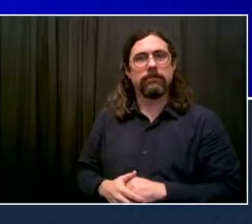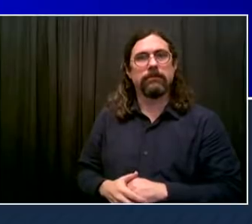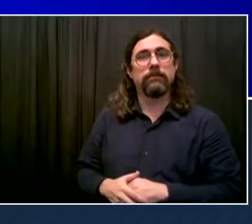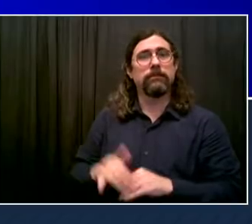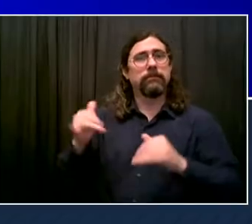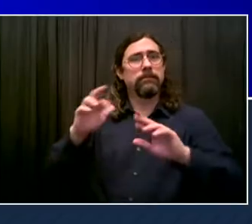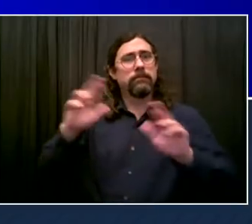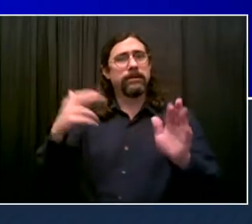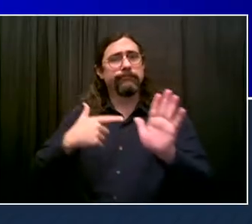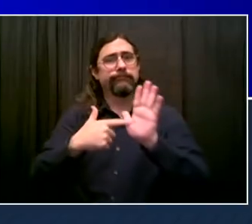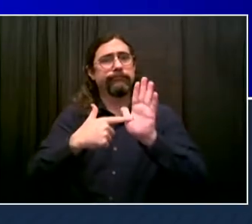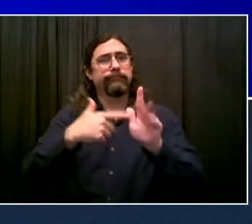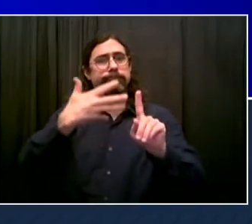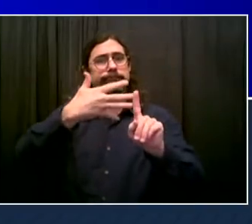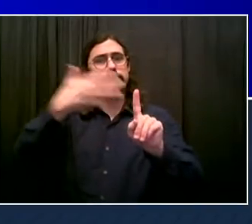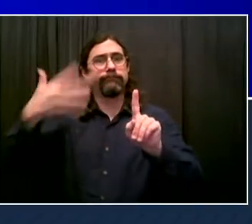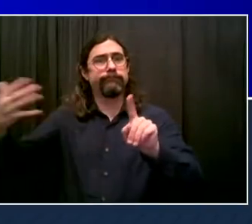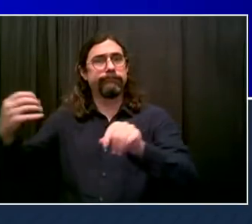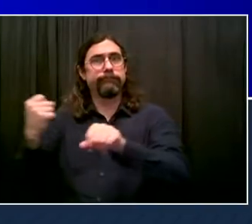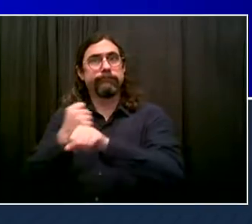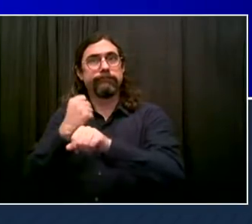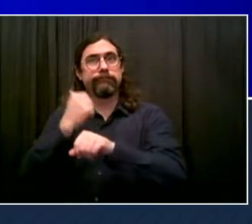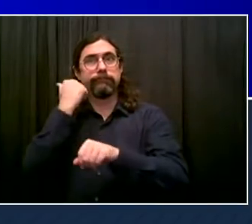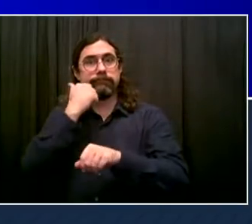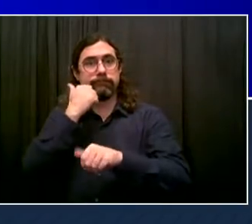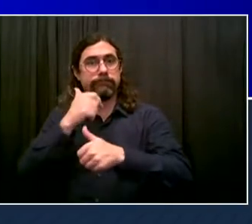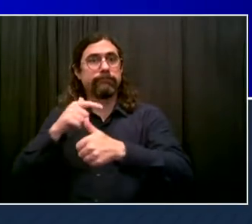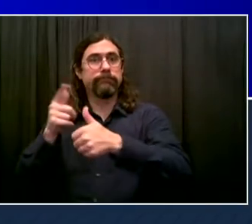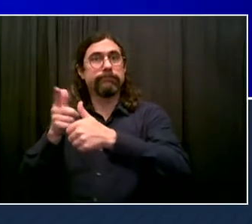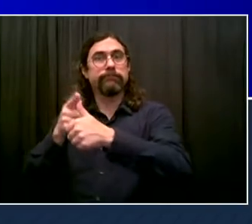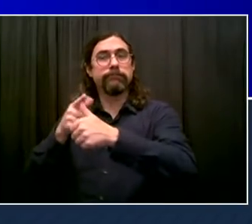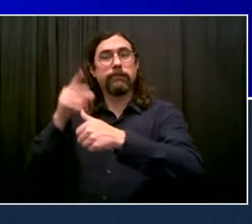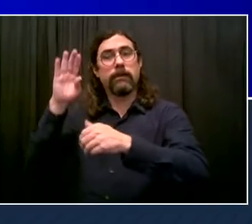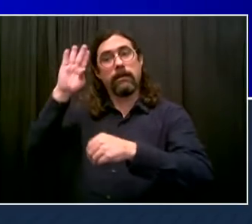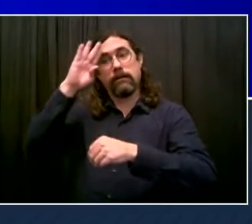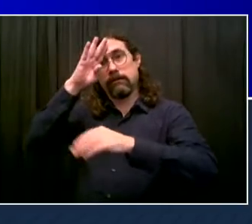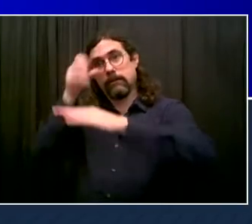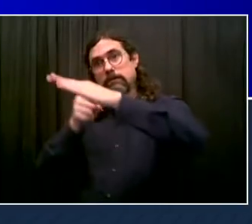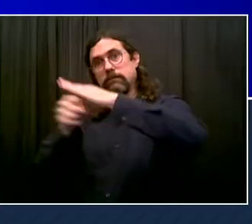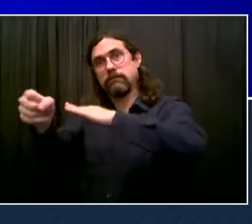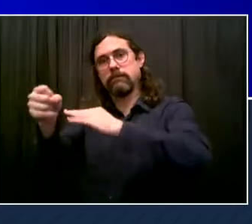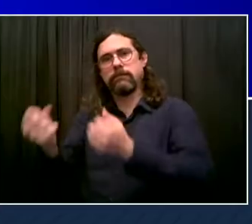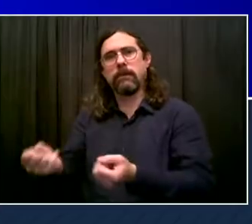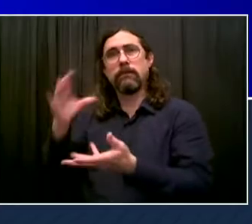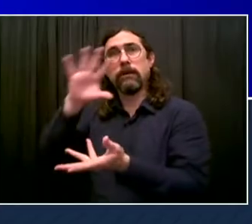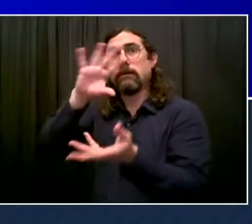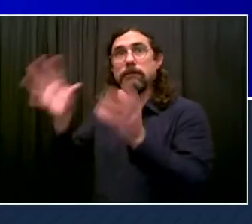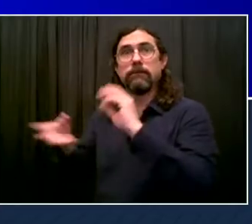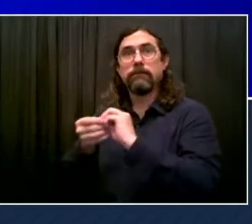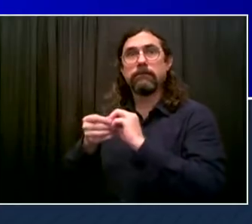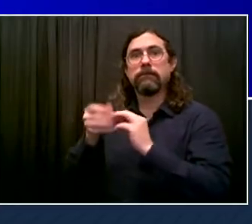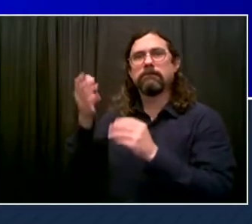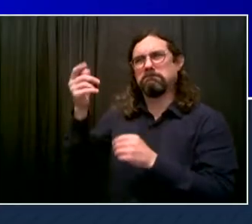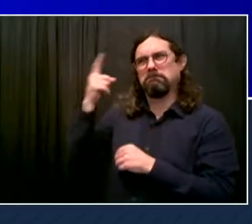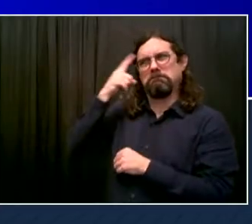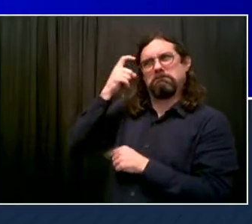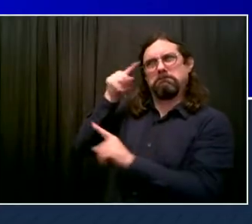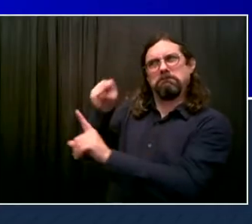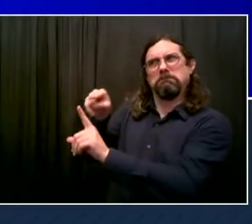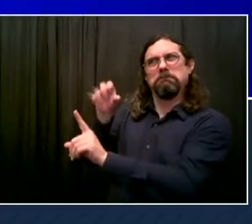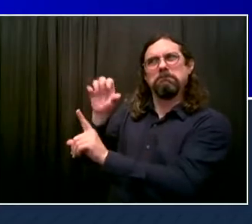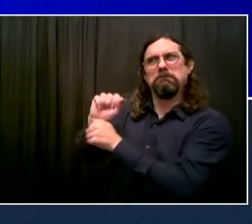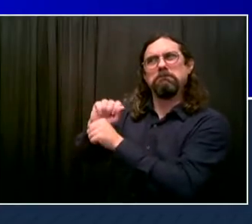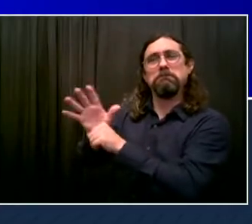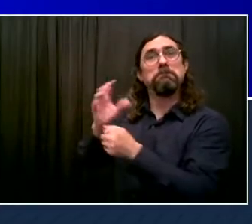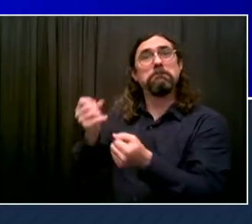news. Number one, daily number of people admitted to New York City hospitals for suspected COVID-19. Today's report, 63